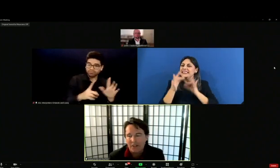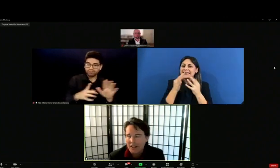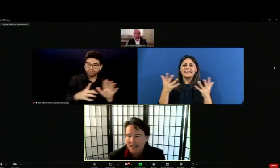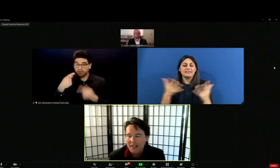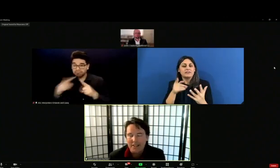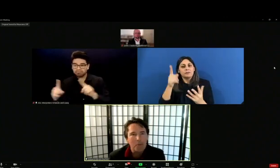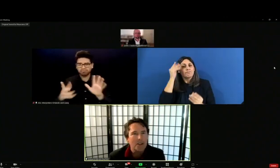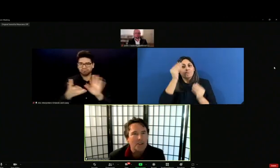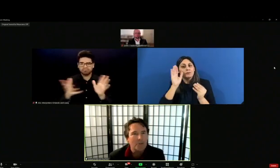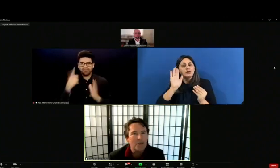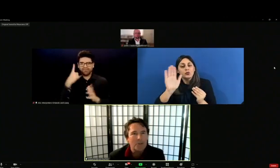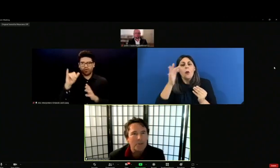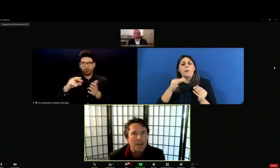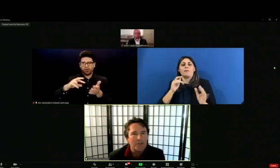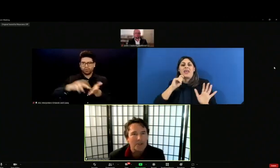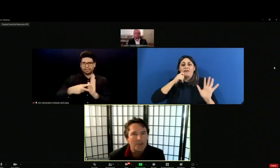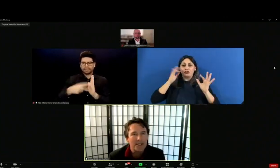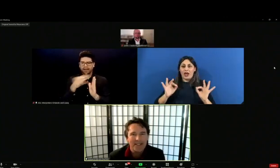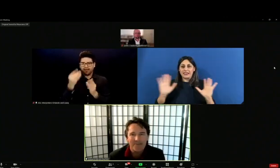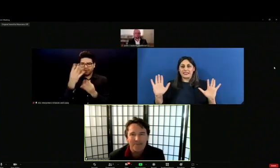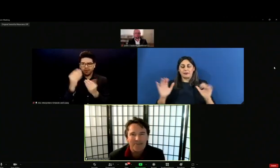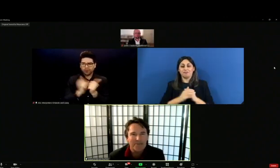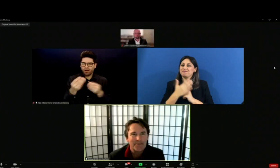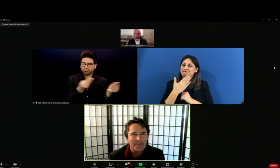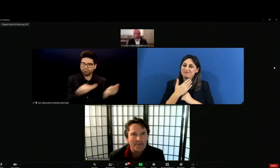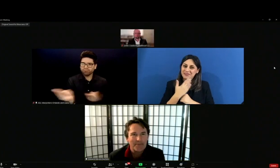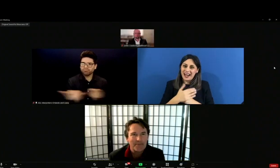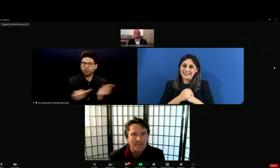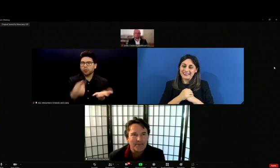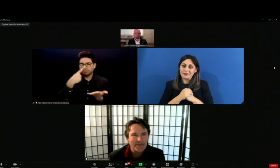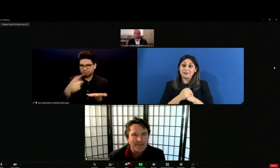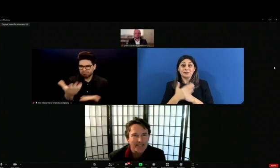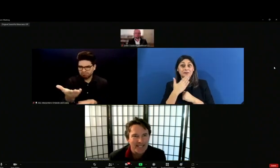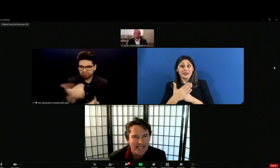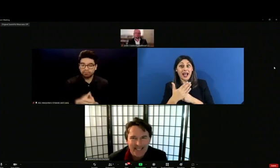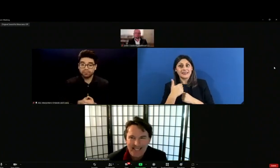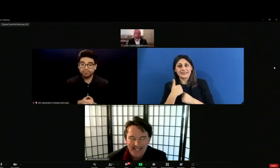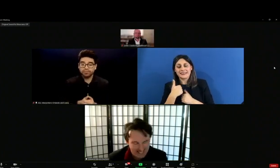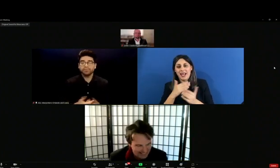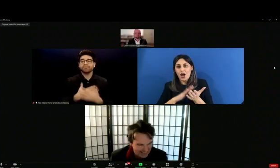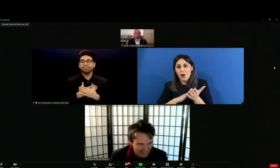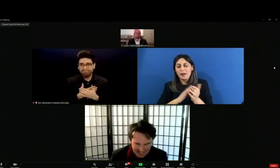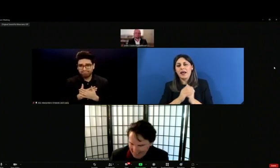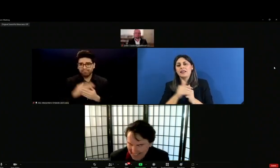that? So the same question, what do you mean by efficiency? Honored sir, thank you for your